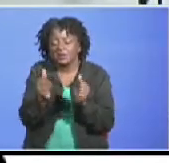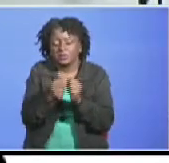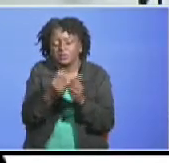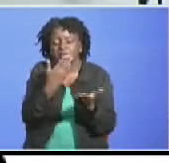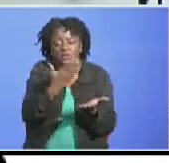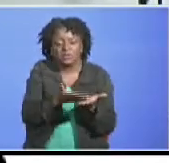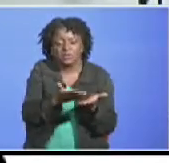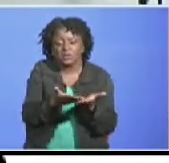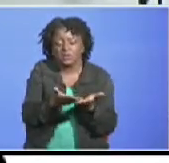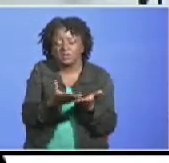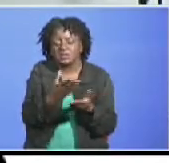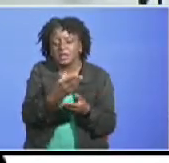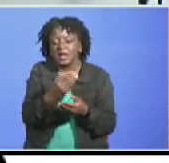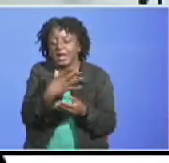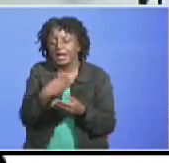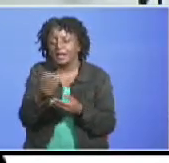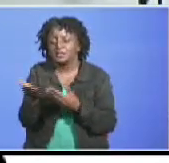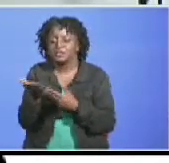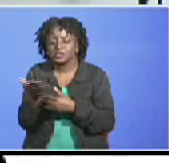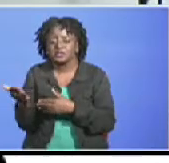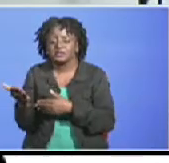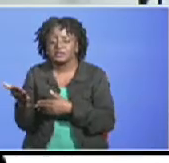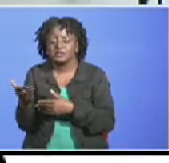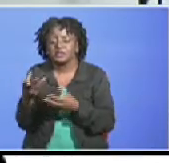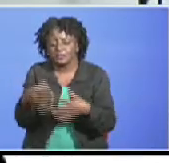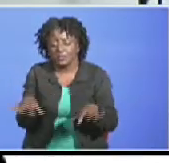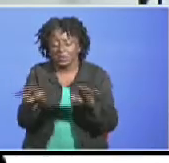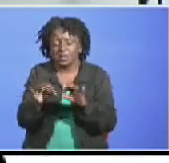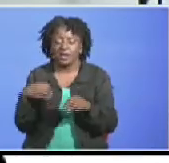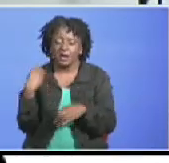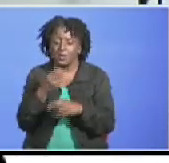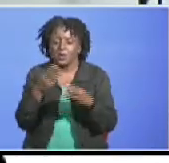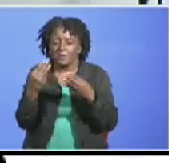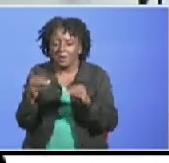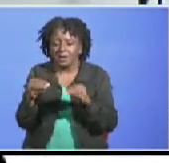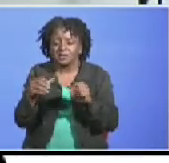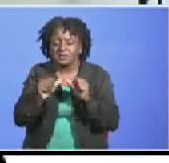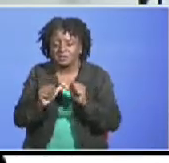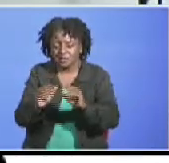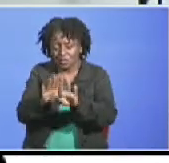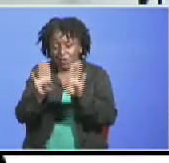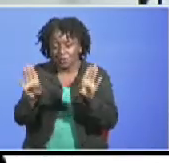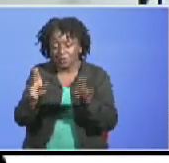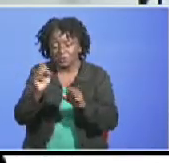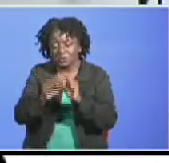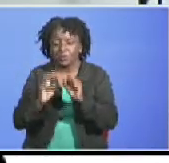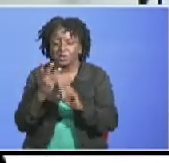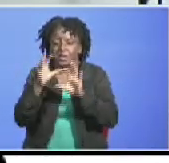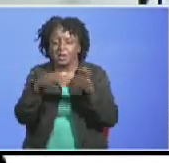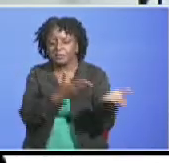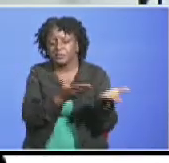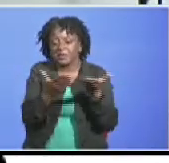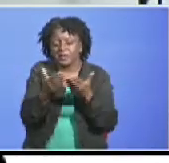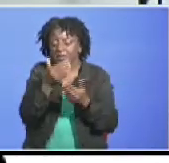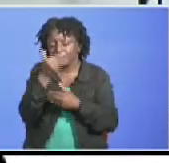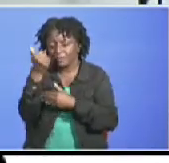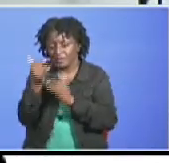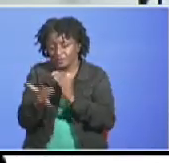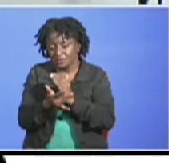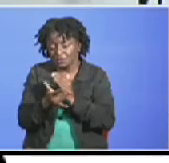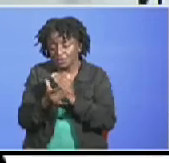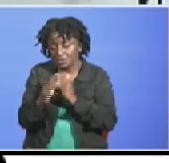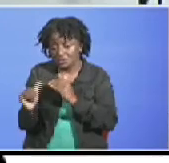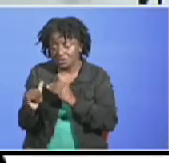Bahamas. It is important that our markets remain open, so that not only are we able to bring the best technology